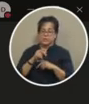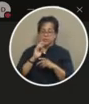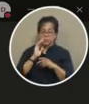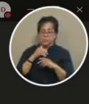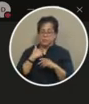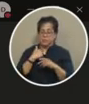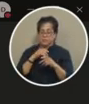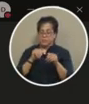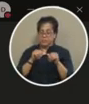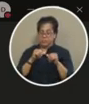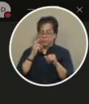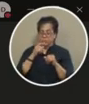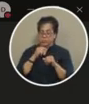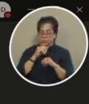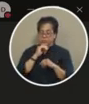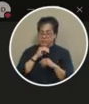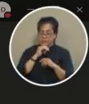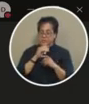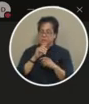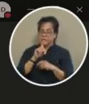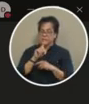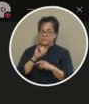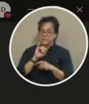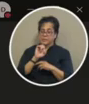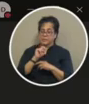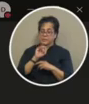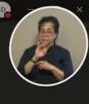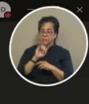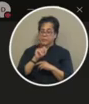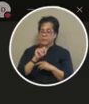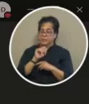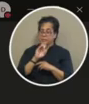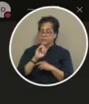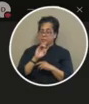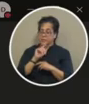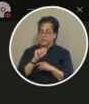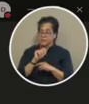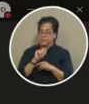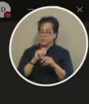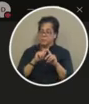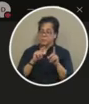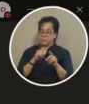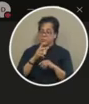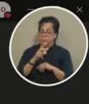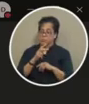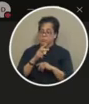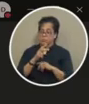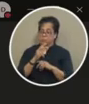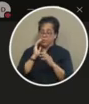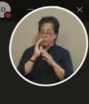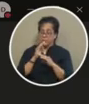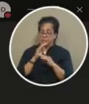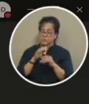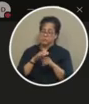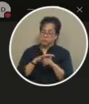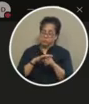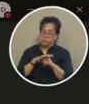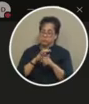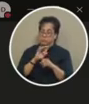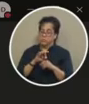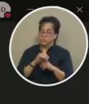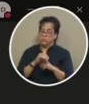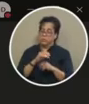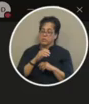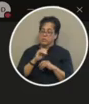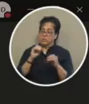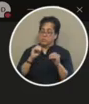disinfectant. There were a total of 41 views, 7 bidders were solicited. 3 bids were received, 1 being local. No protests